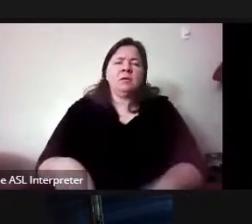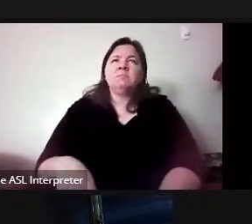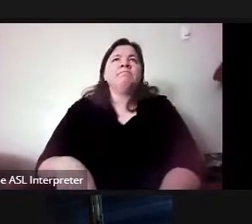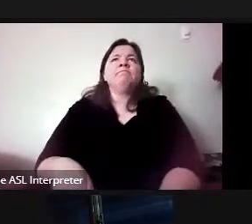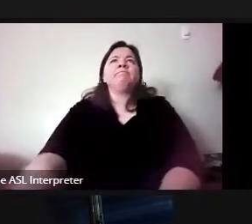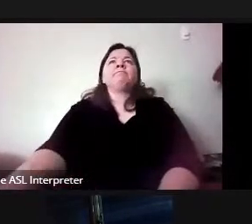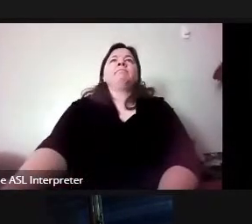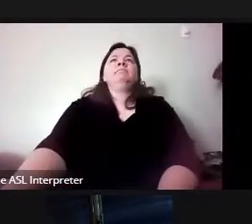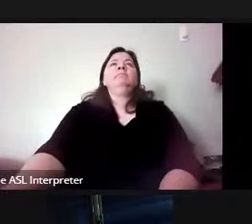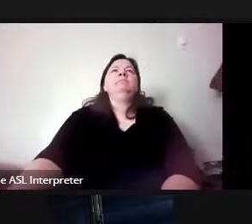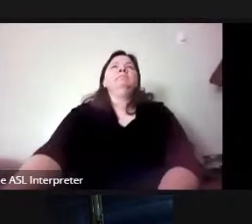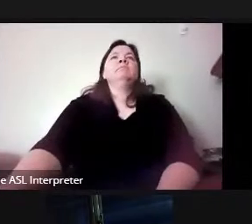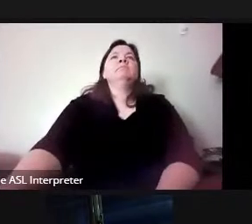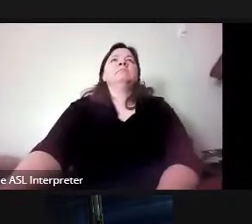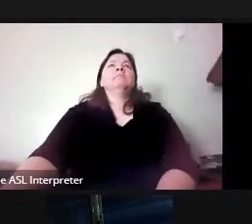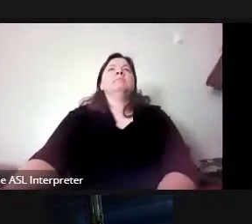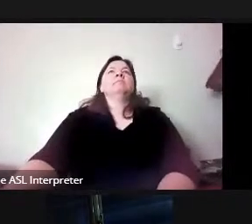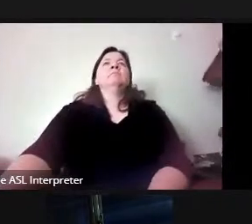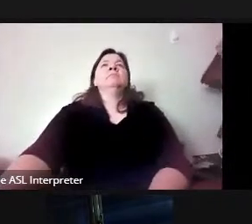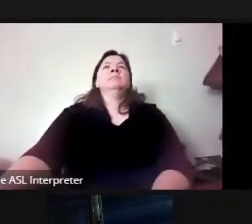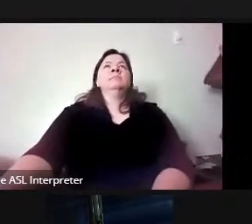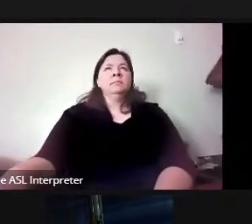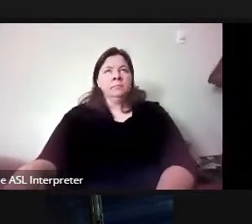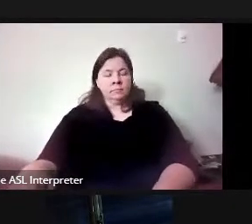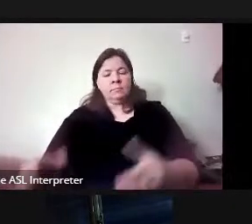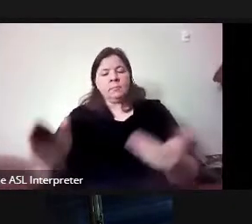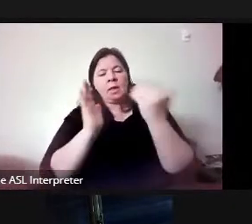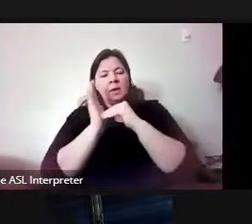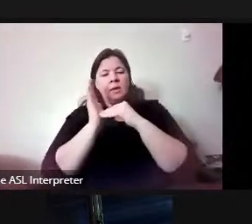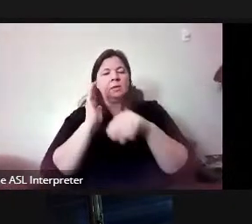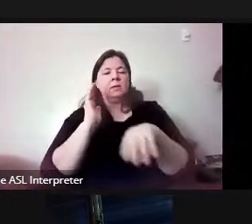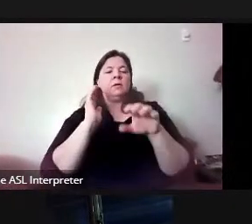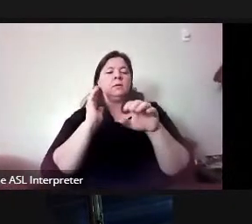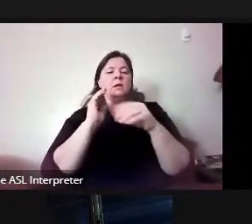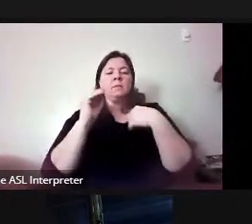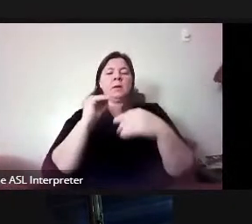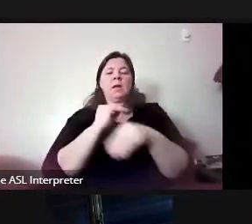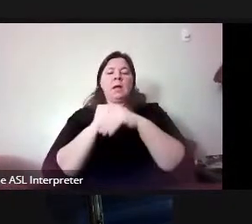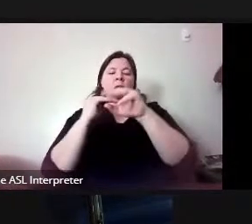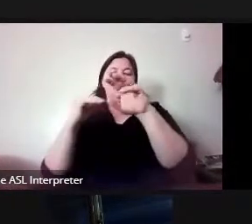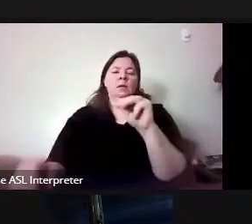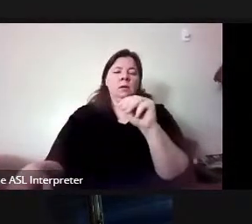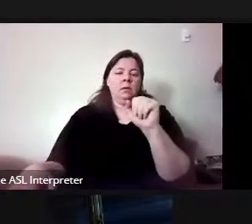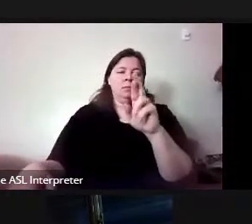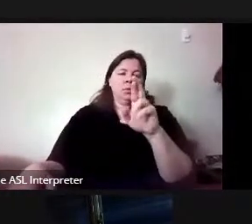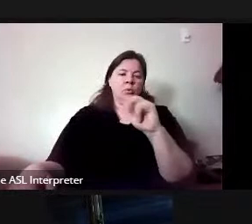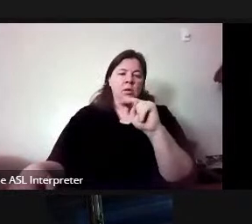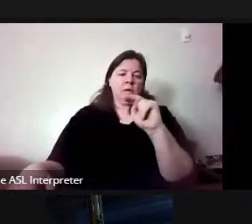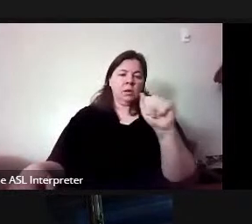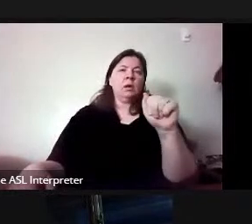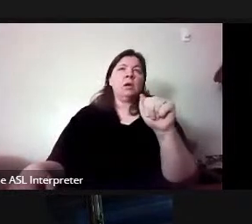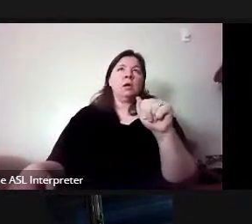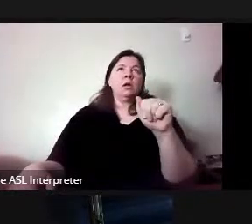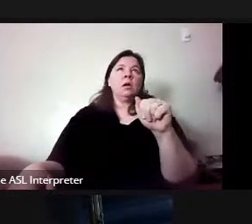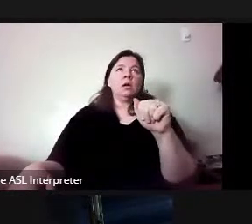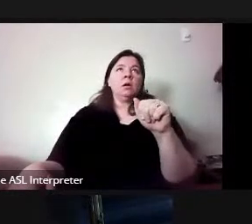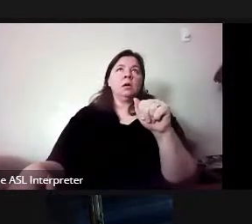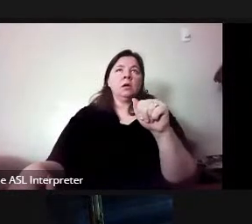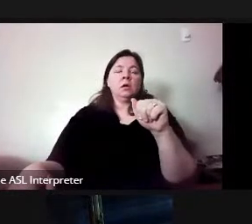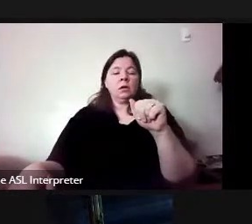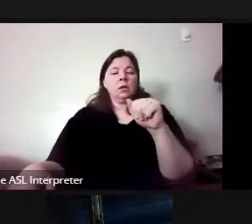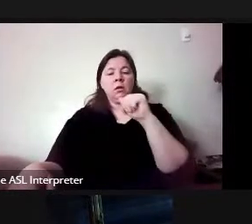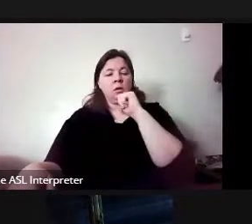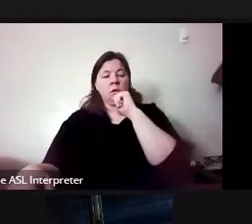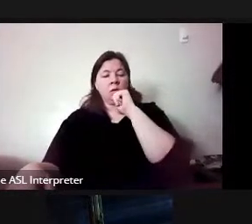moment. Thank you. Yes, and again, to add, Marina, it's another factor of in